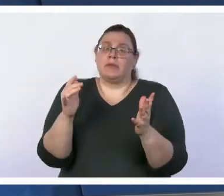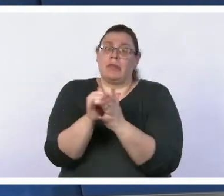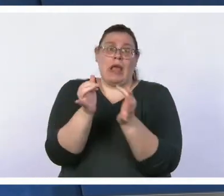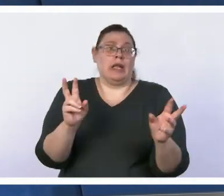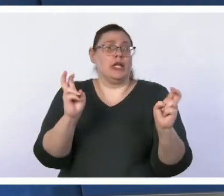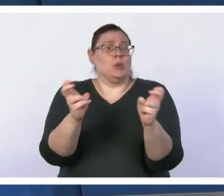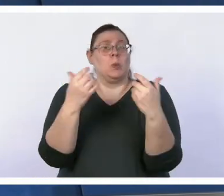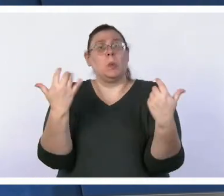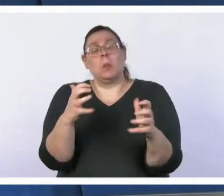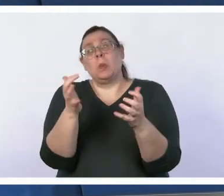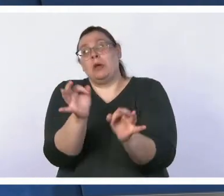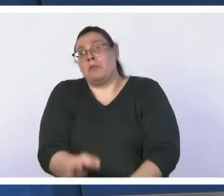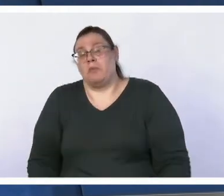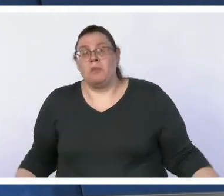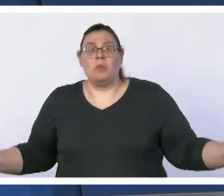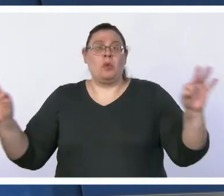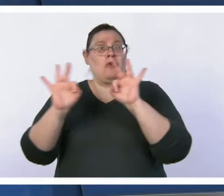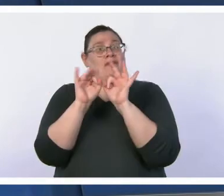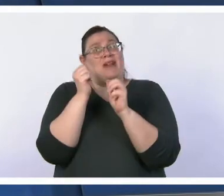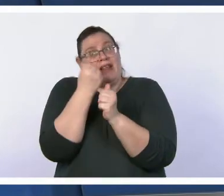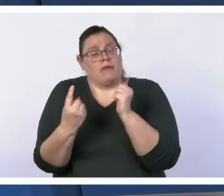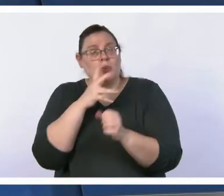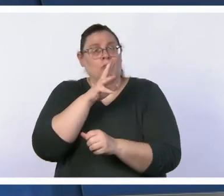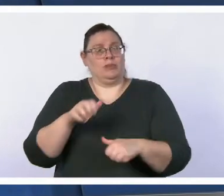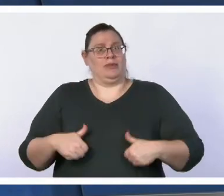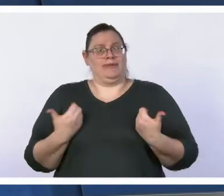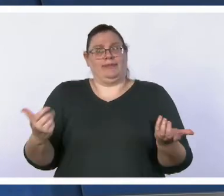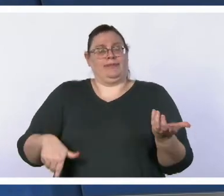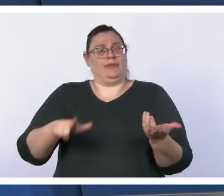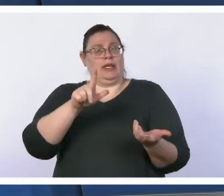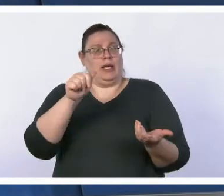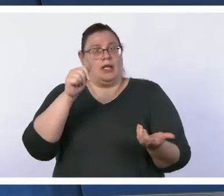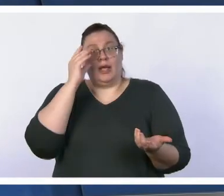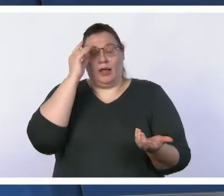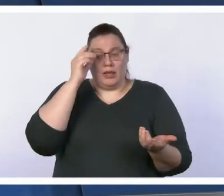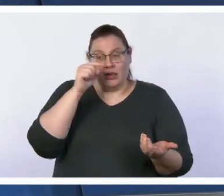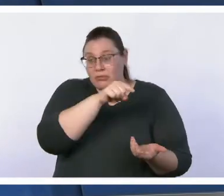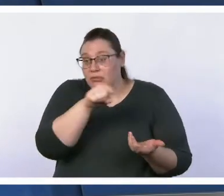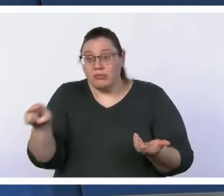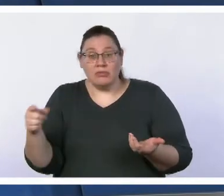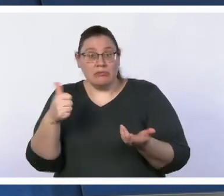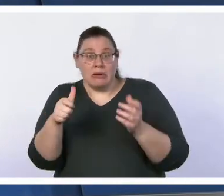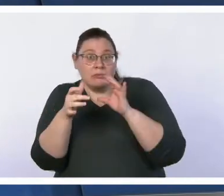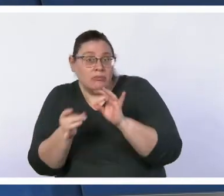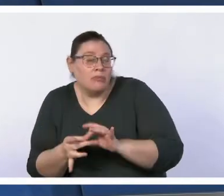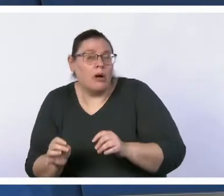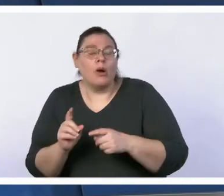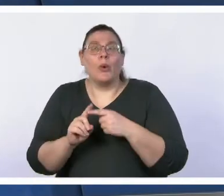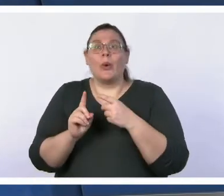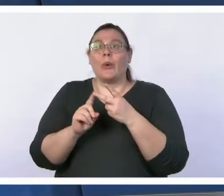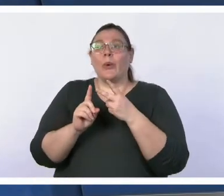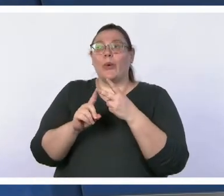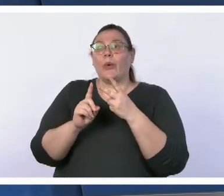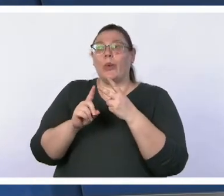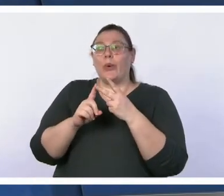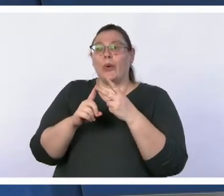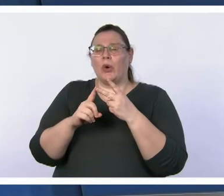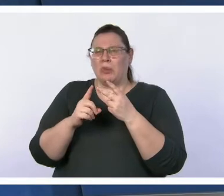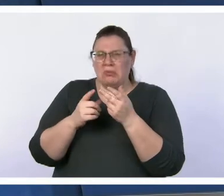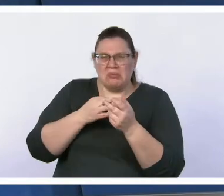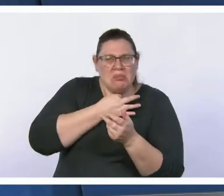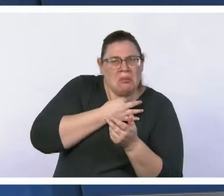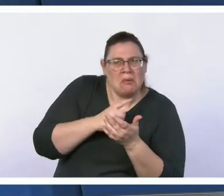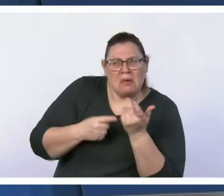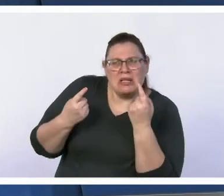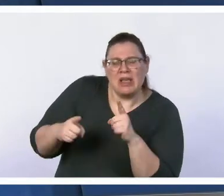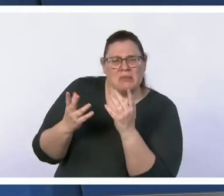issue for all of the citizens of Los Angeles. And if they have something to say, or they really want to keep up on what's